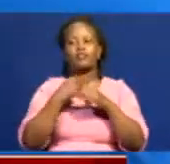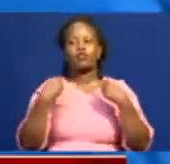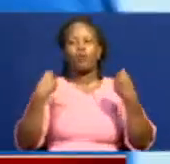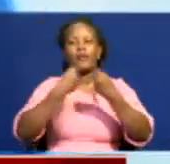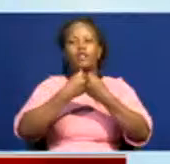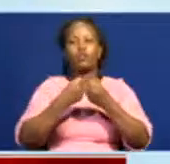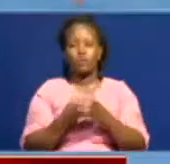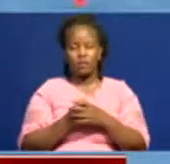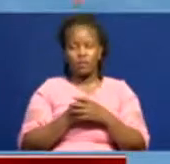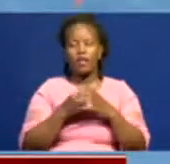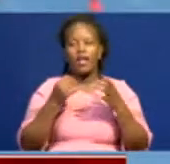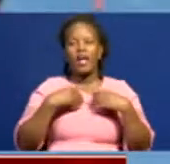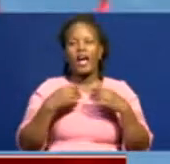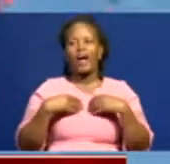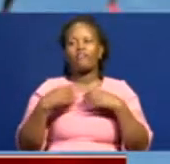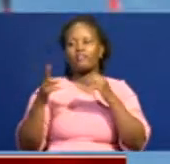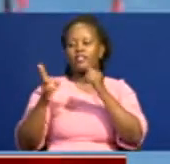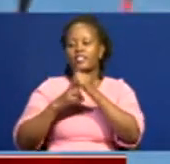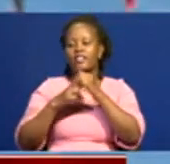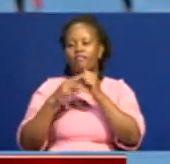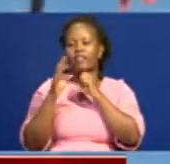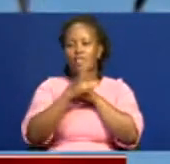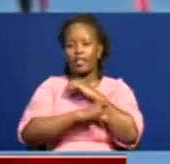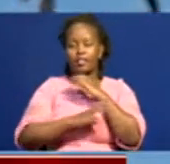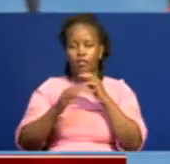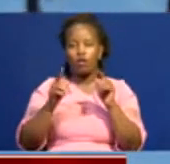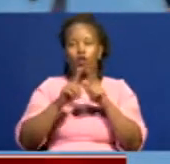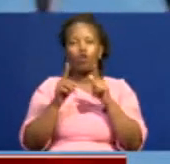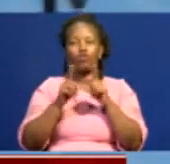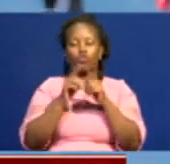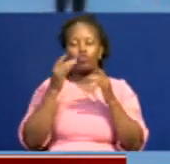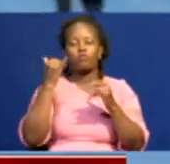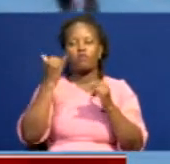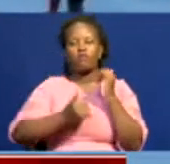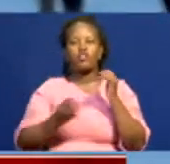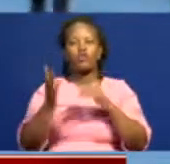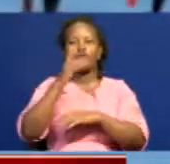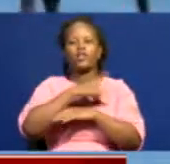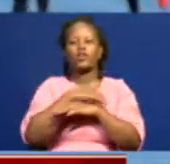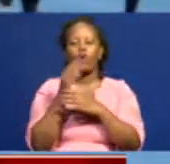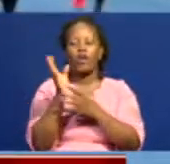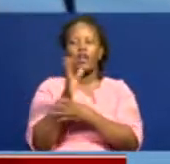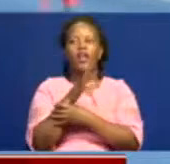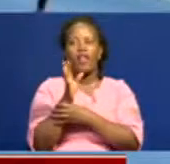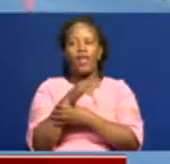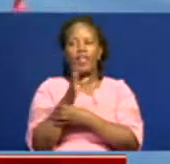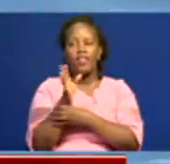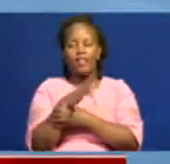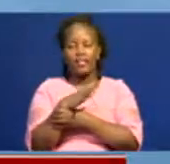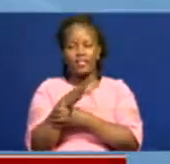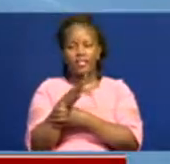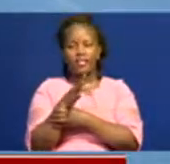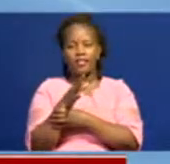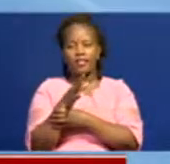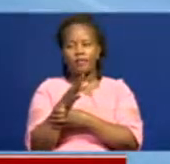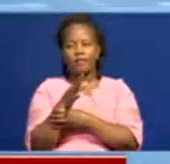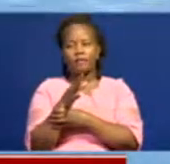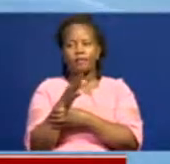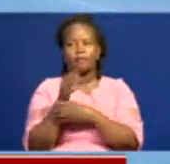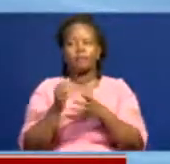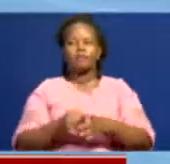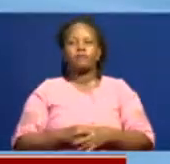The event has attracted seven countries and will come to a close on Thursday. For Prime Edition, I'm Sila